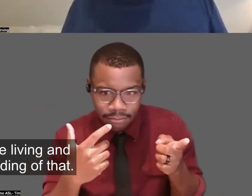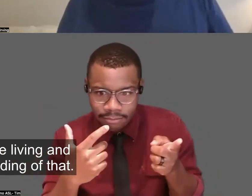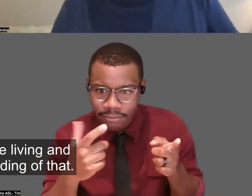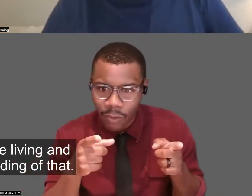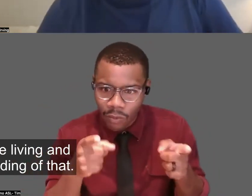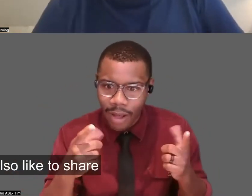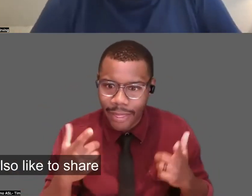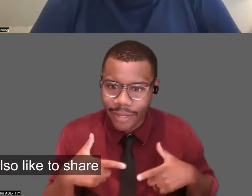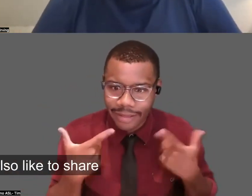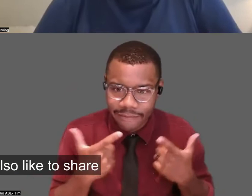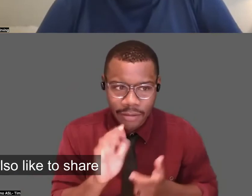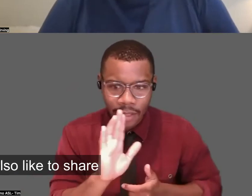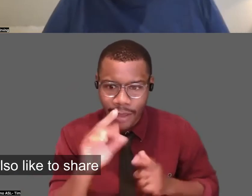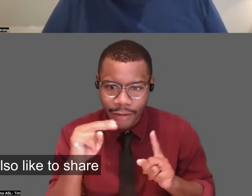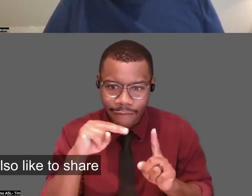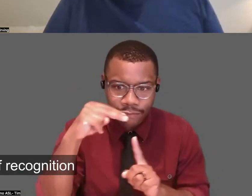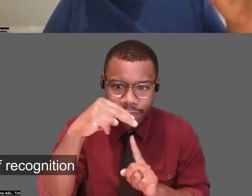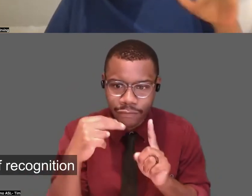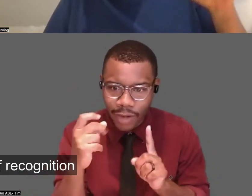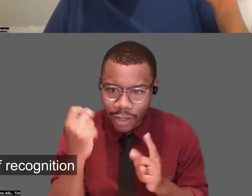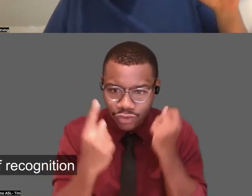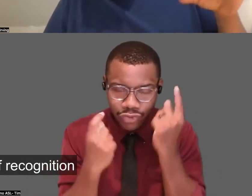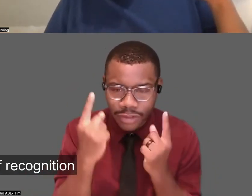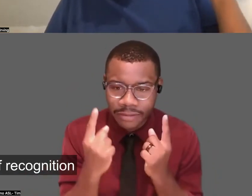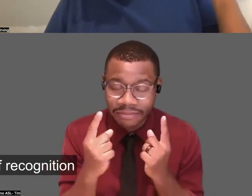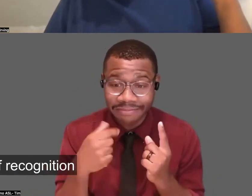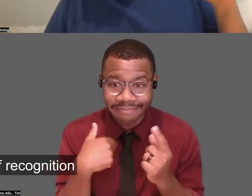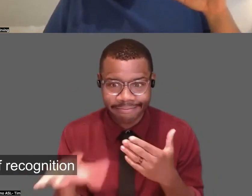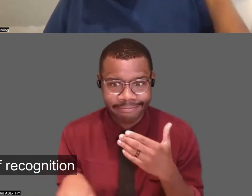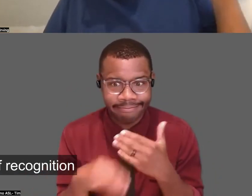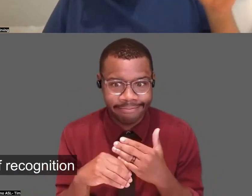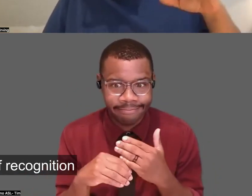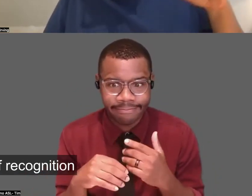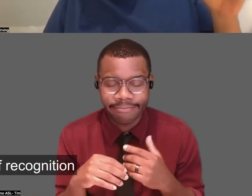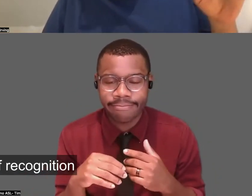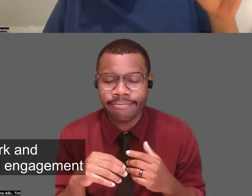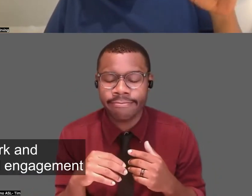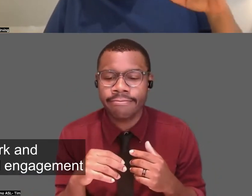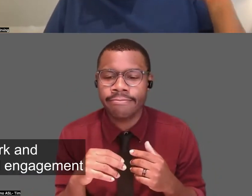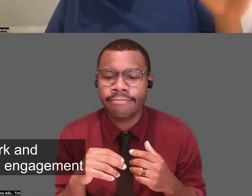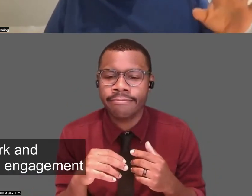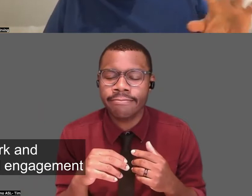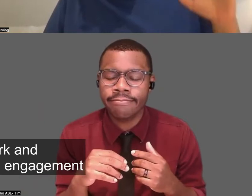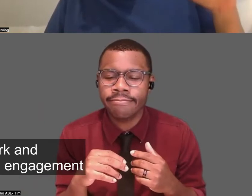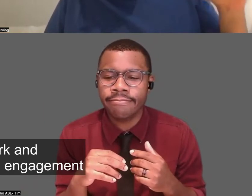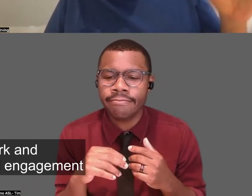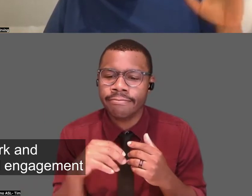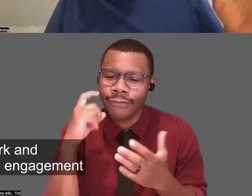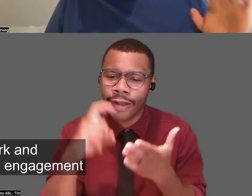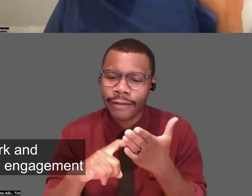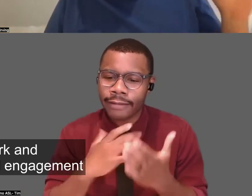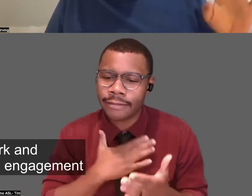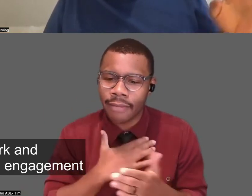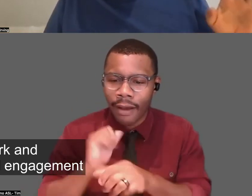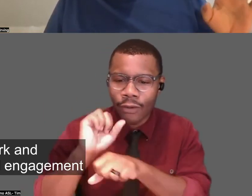of that. One thing that I'd also like to share with this kind of recognition of my work and